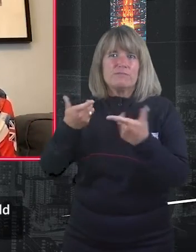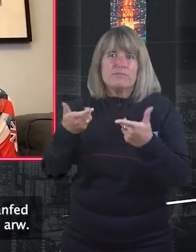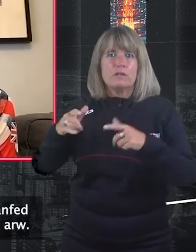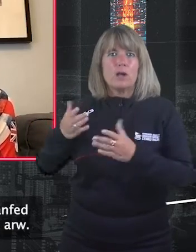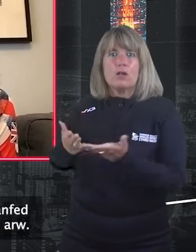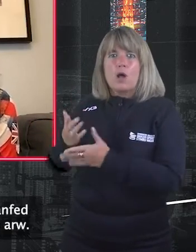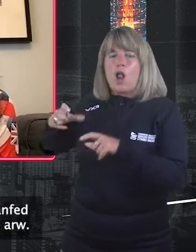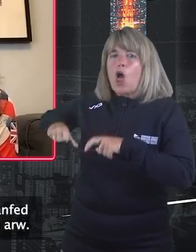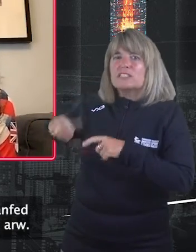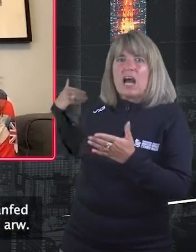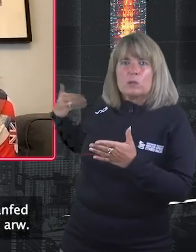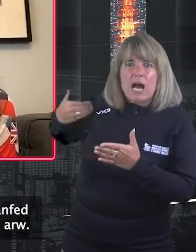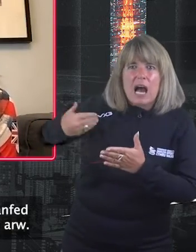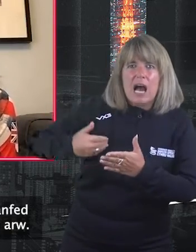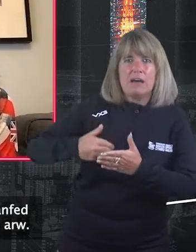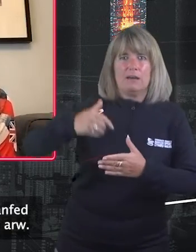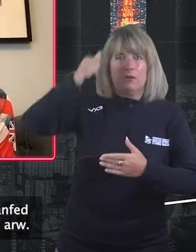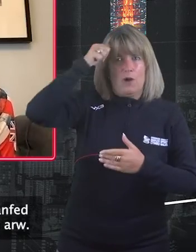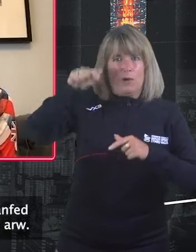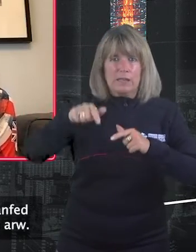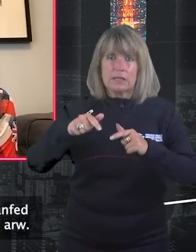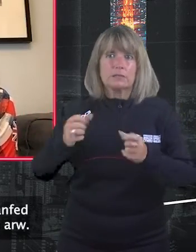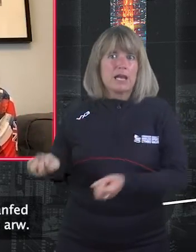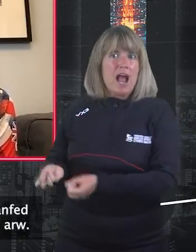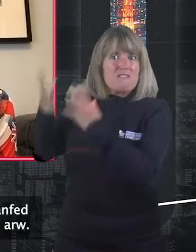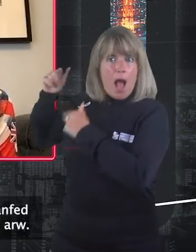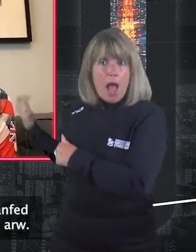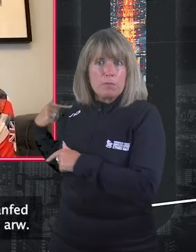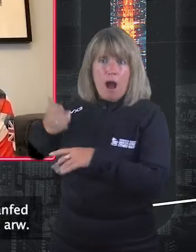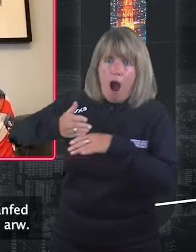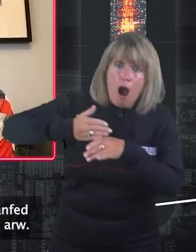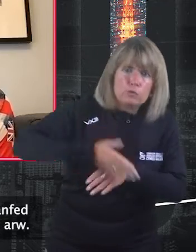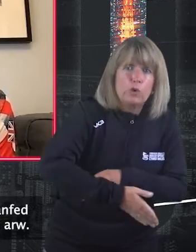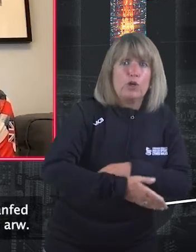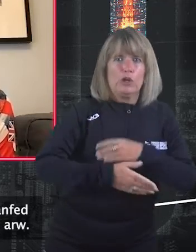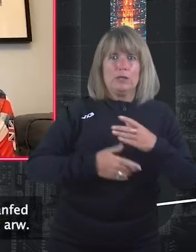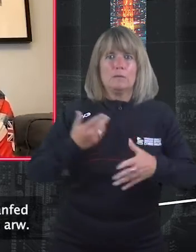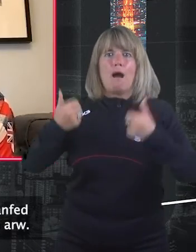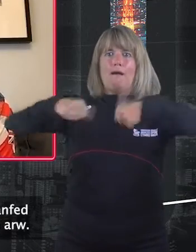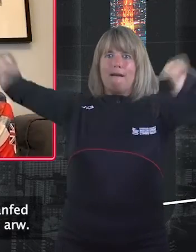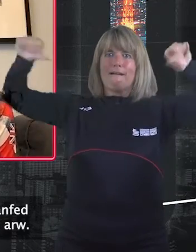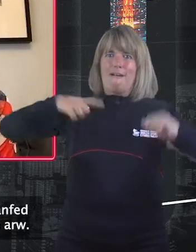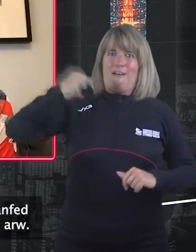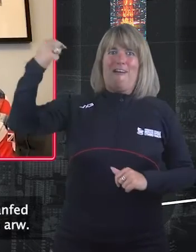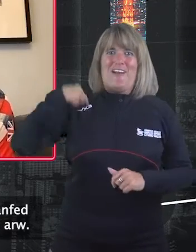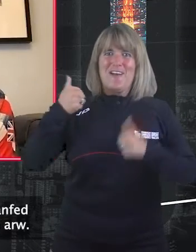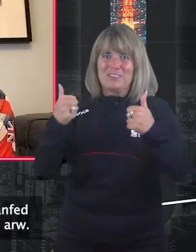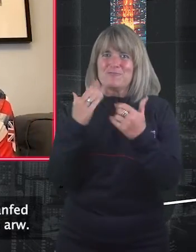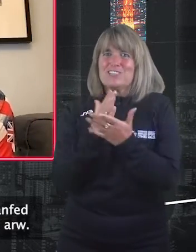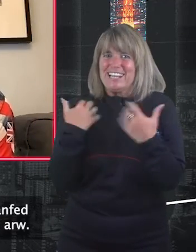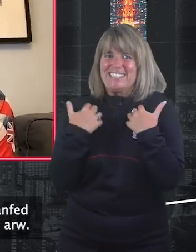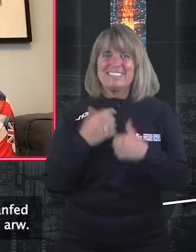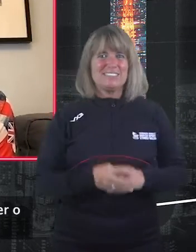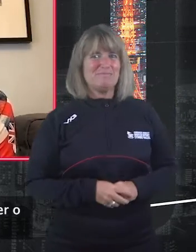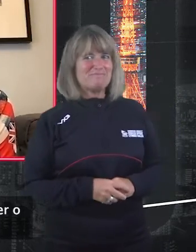So to kind of know that those sacrifices and all that hard work has paid off is obviously is really massive. And yeah, now just really, really excited for